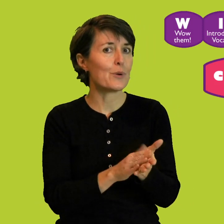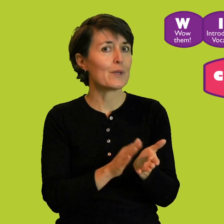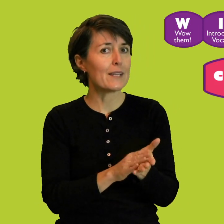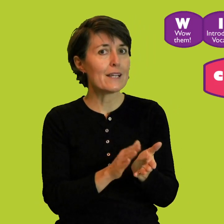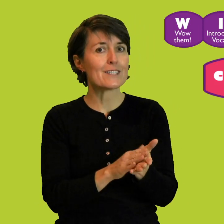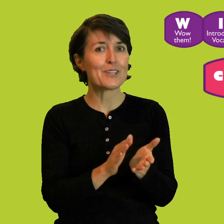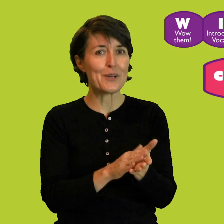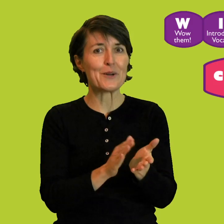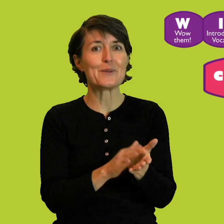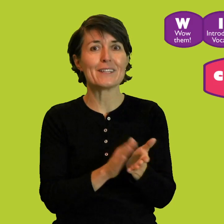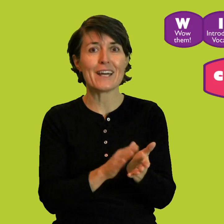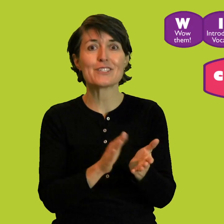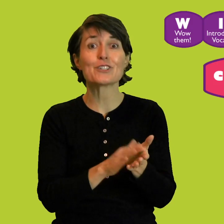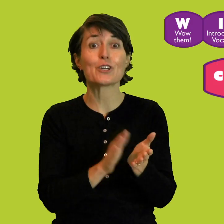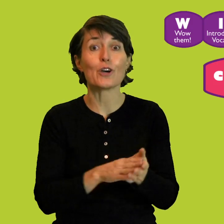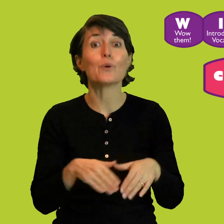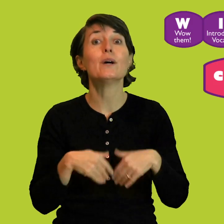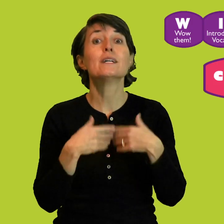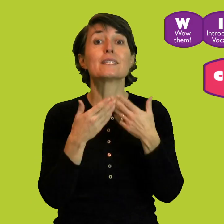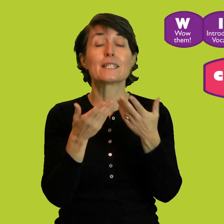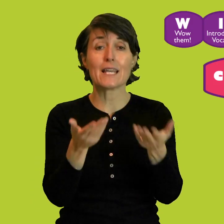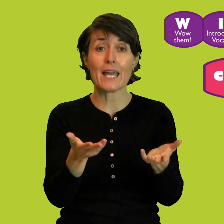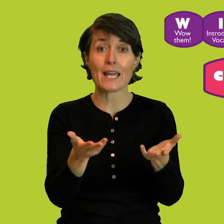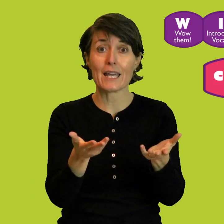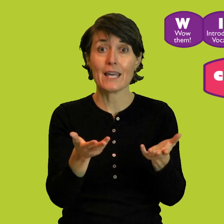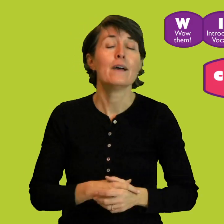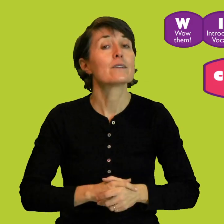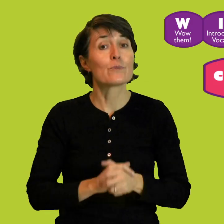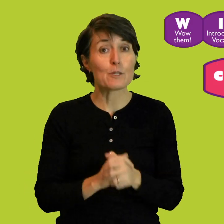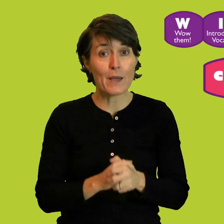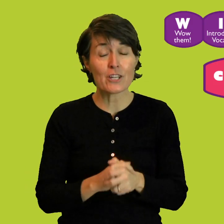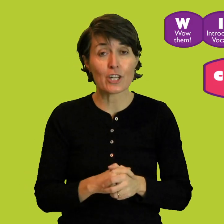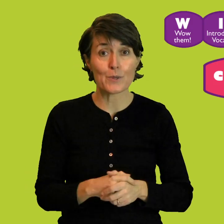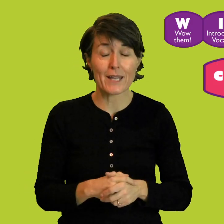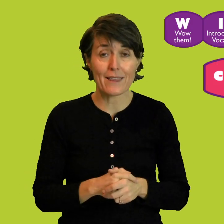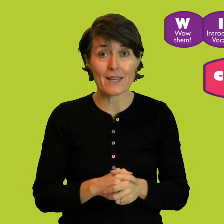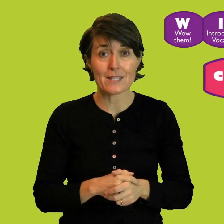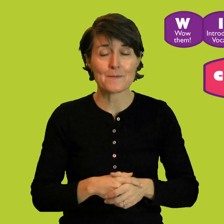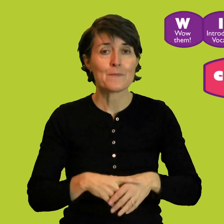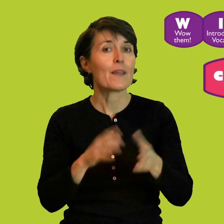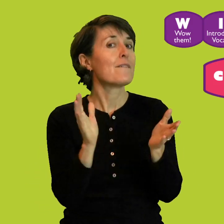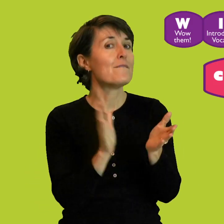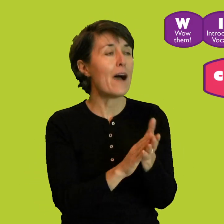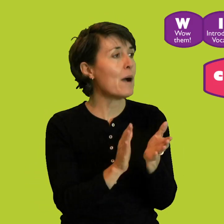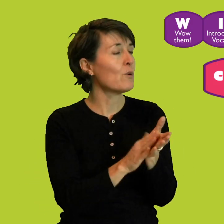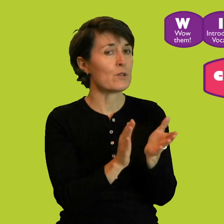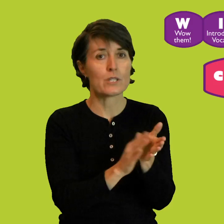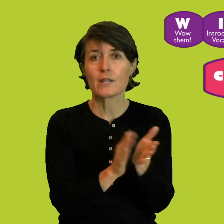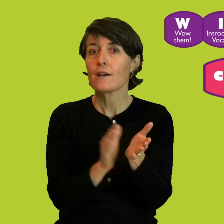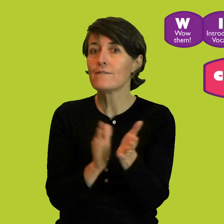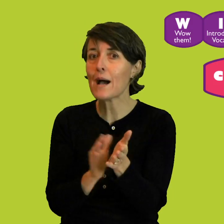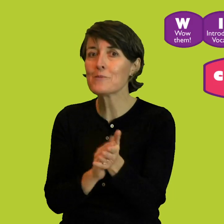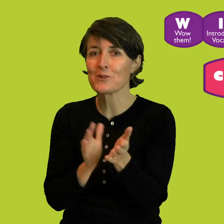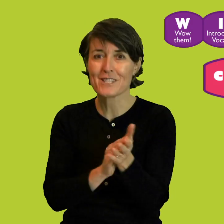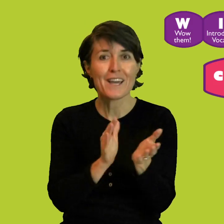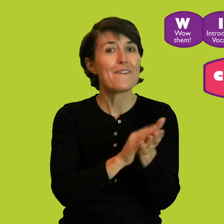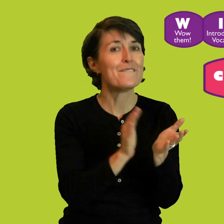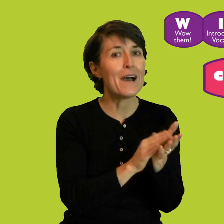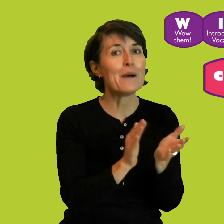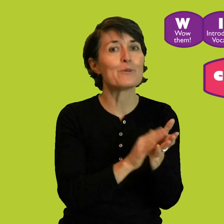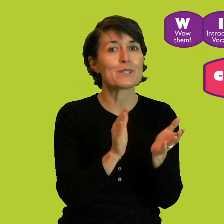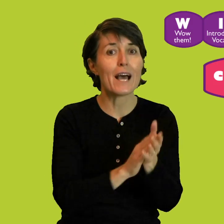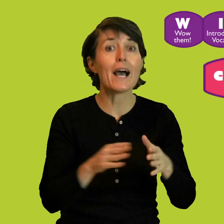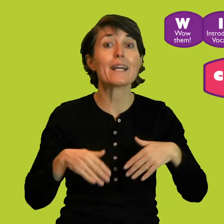let's go, let's go, let's go sing. So in Spanish it goes like this. Vamos, vamos,